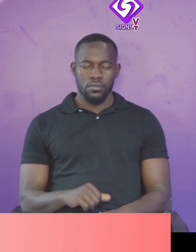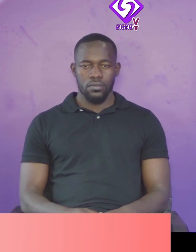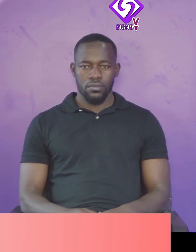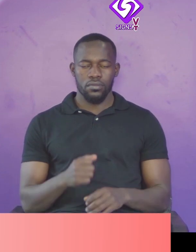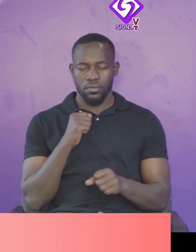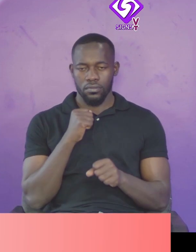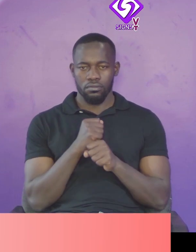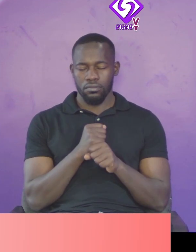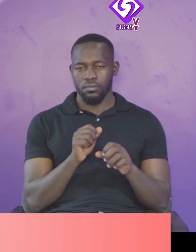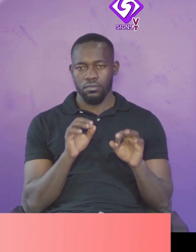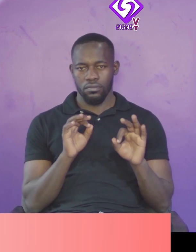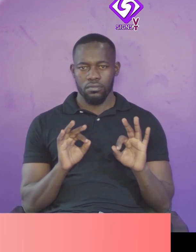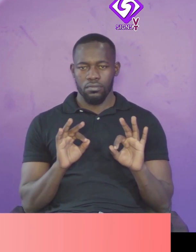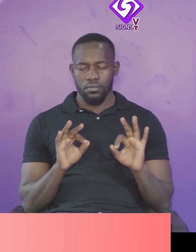well.